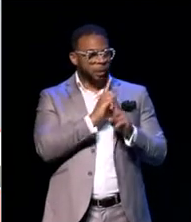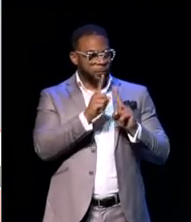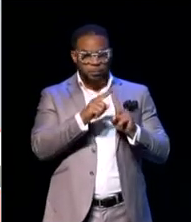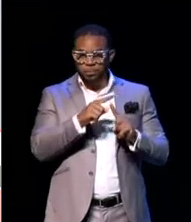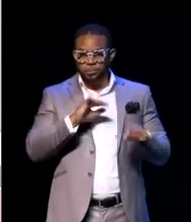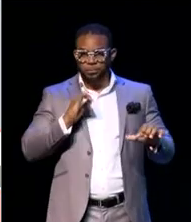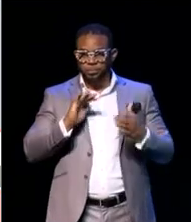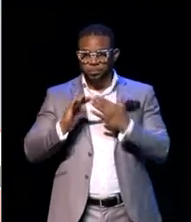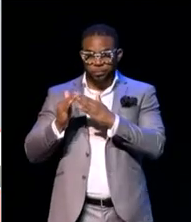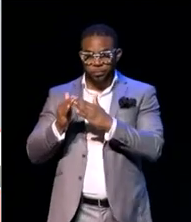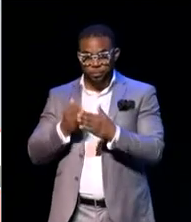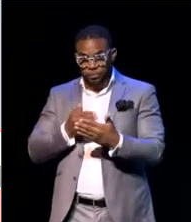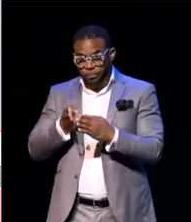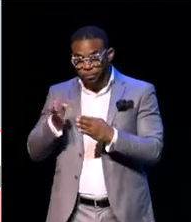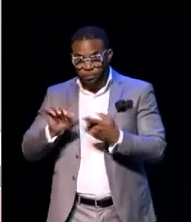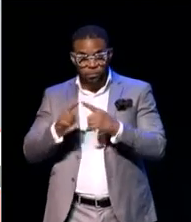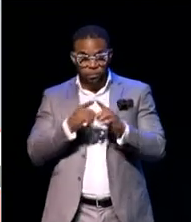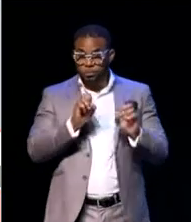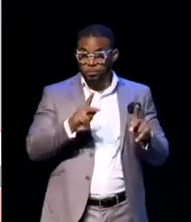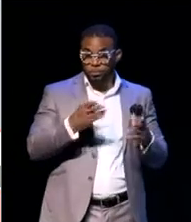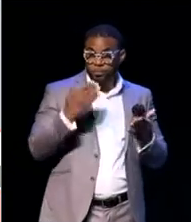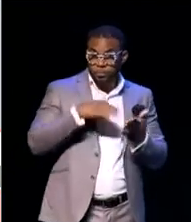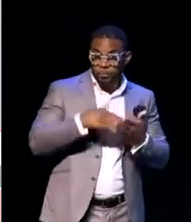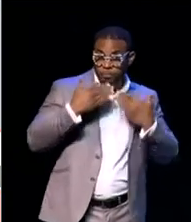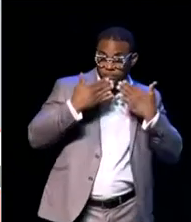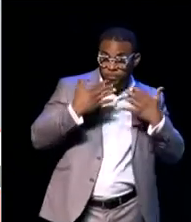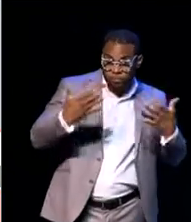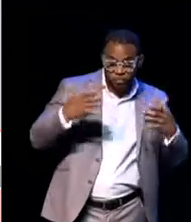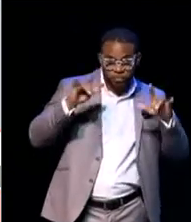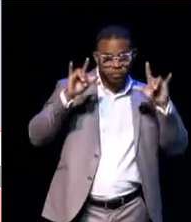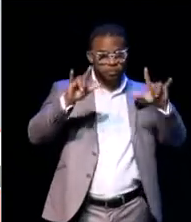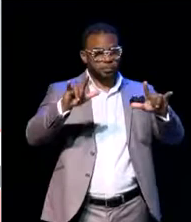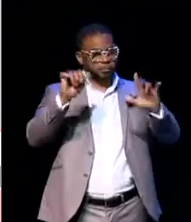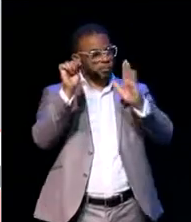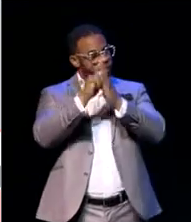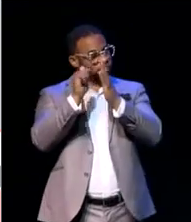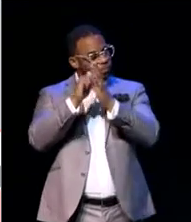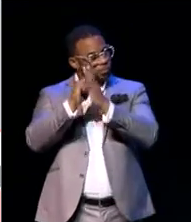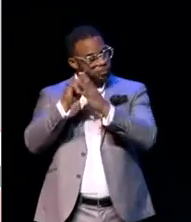to our neighbors and friends. So again, thank you, everybody. Knock on a